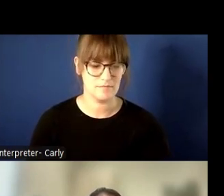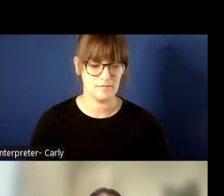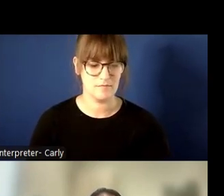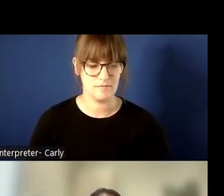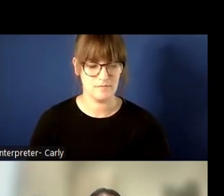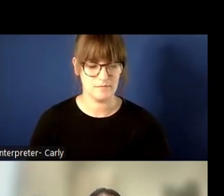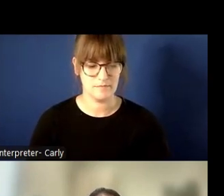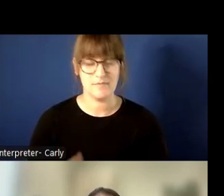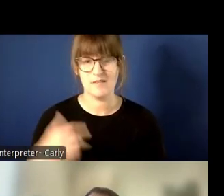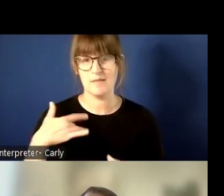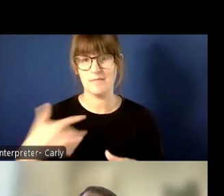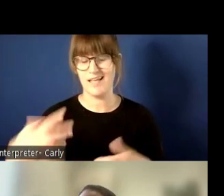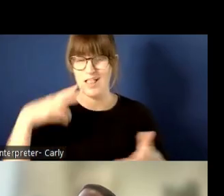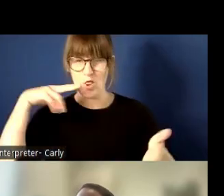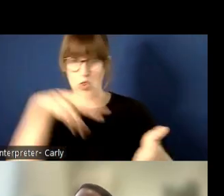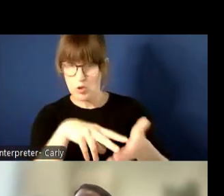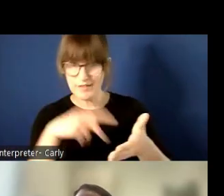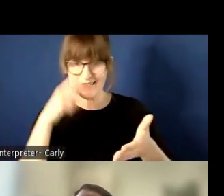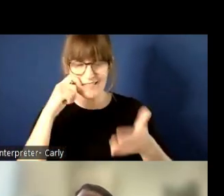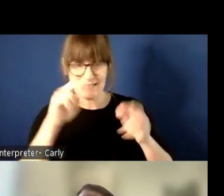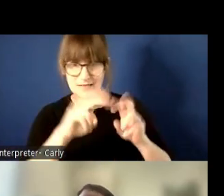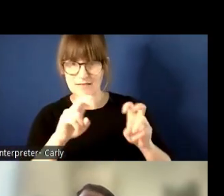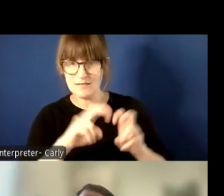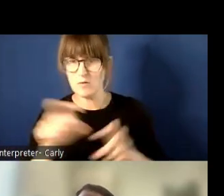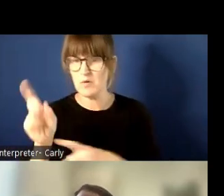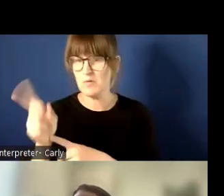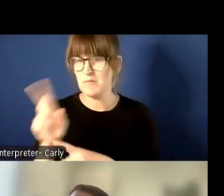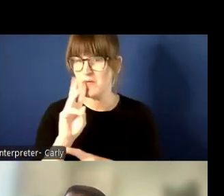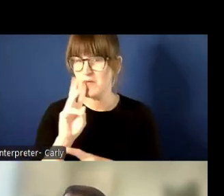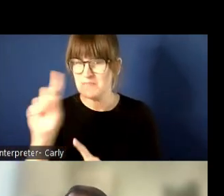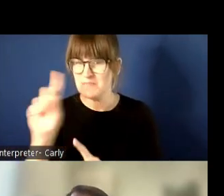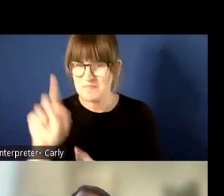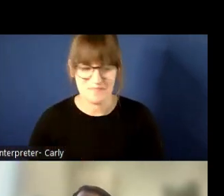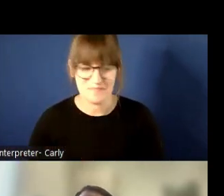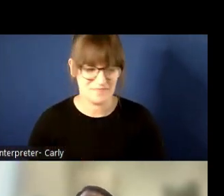dermatologist, we first start, just one moment, I'm going to take a quick drink of water.